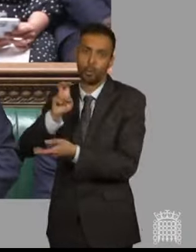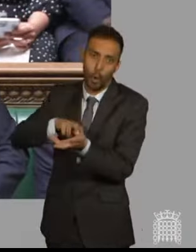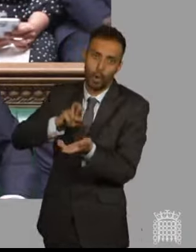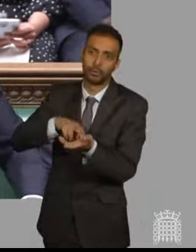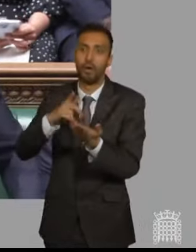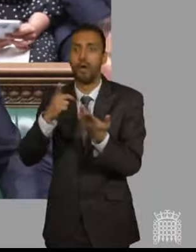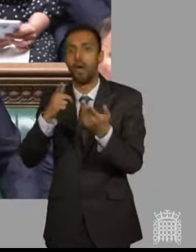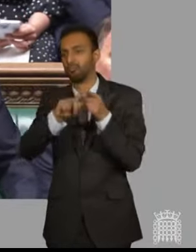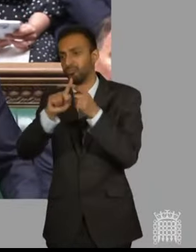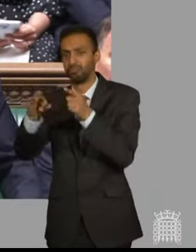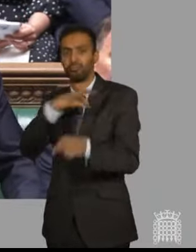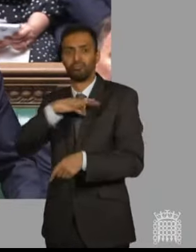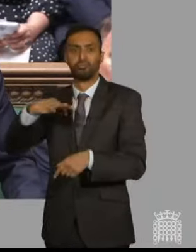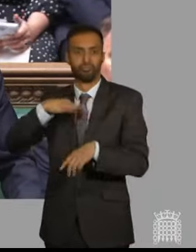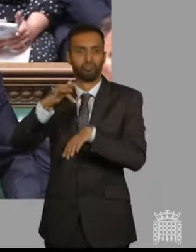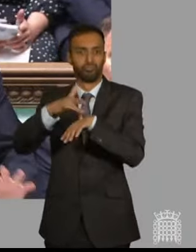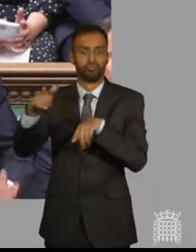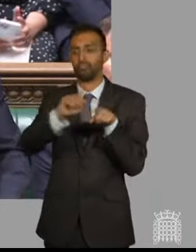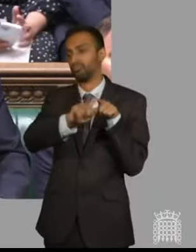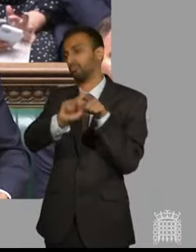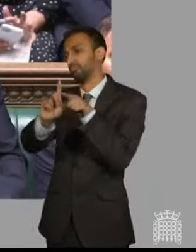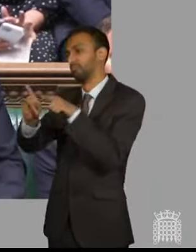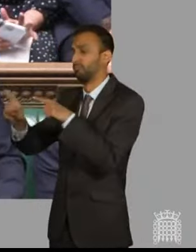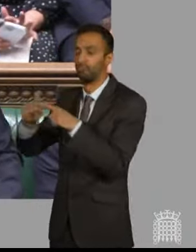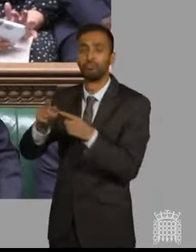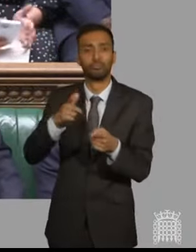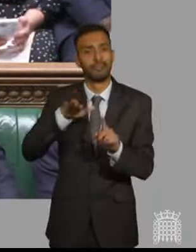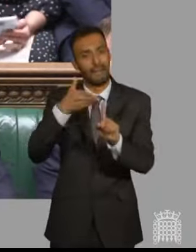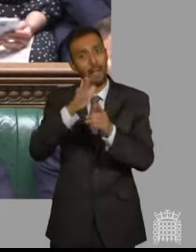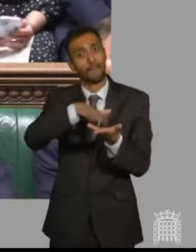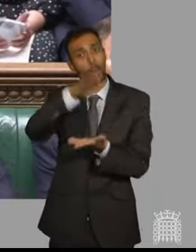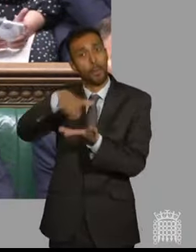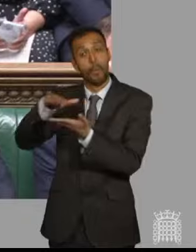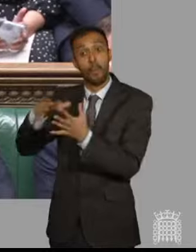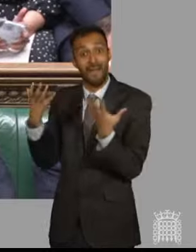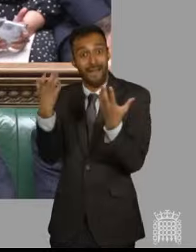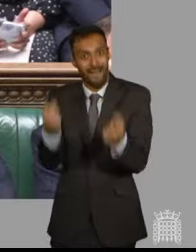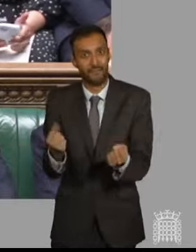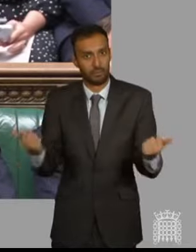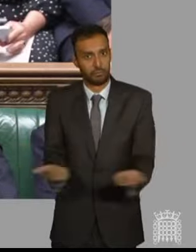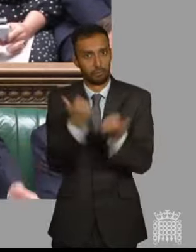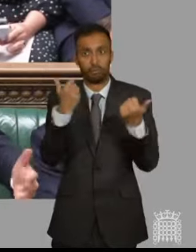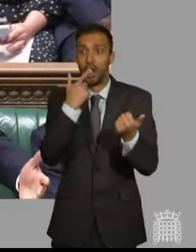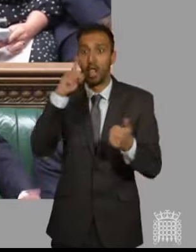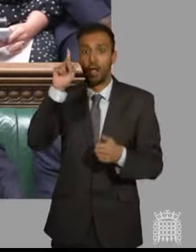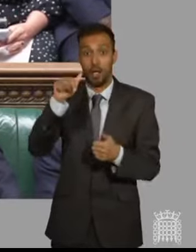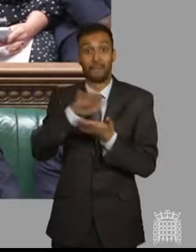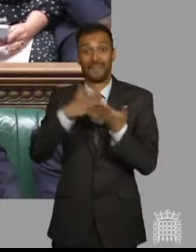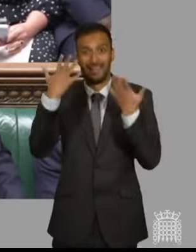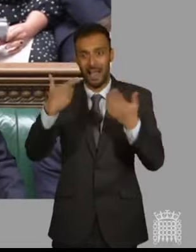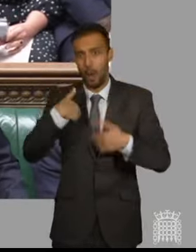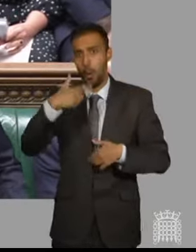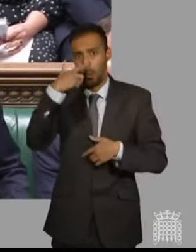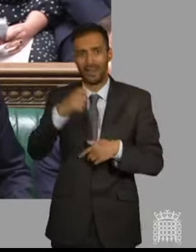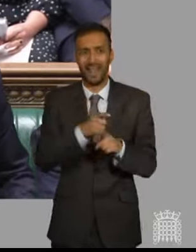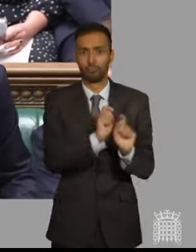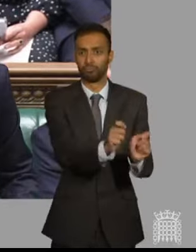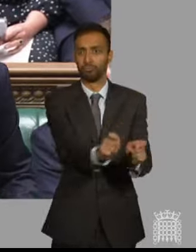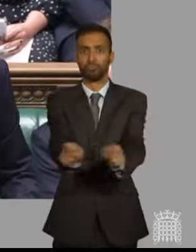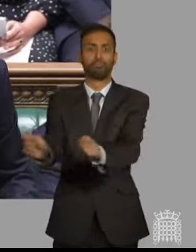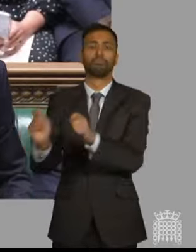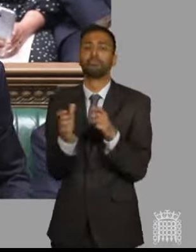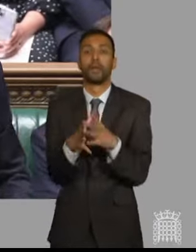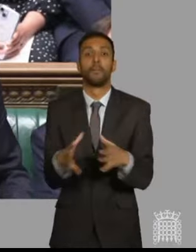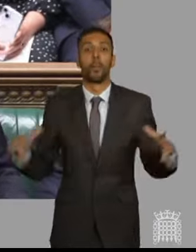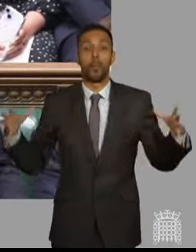NHS than we have ever done before. One thing that is hampering progress on tackling the waiting list is obviously industrial action. So